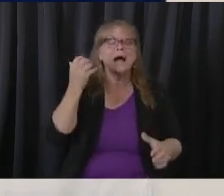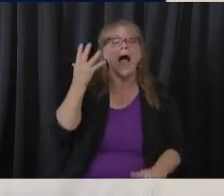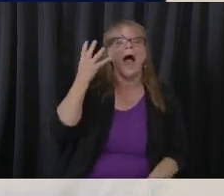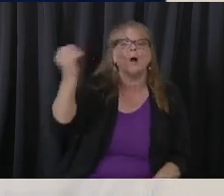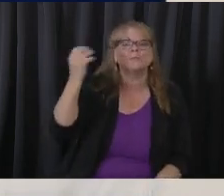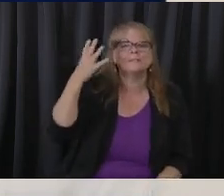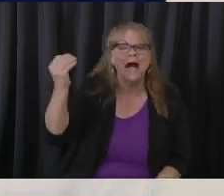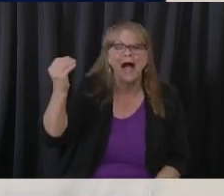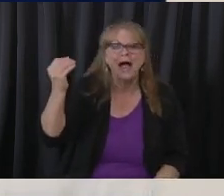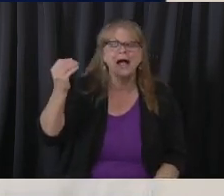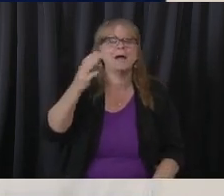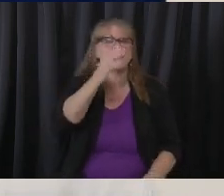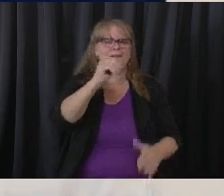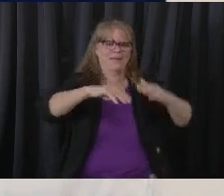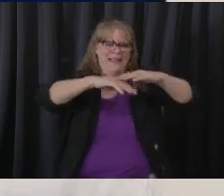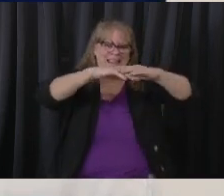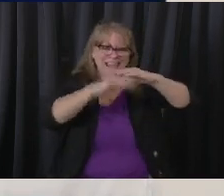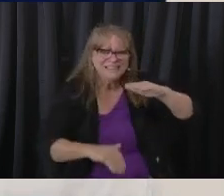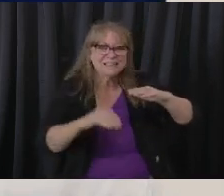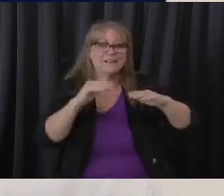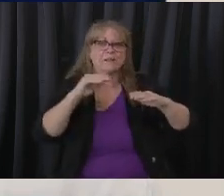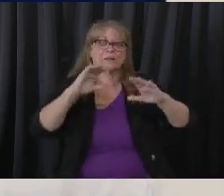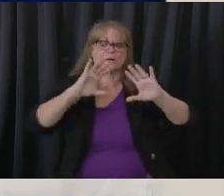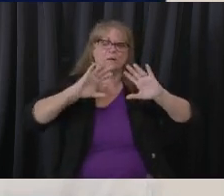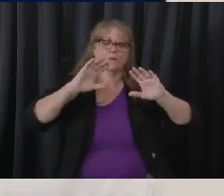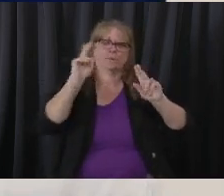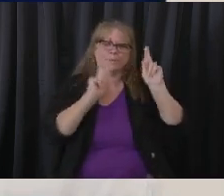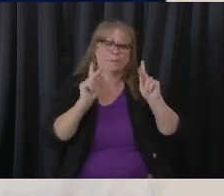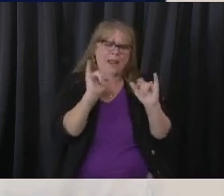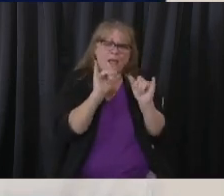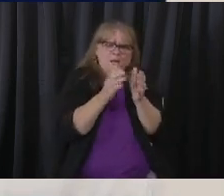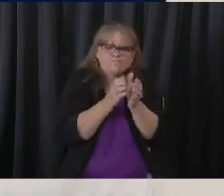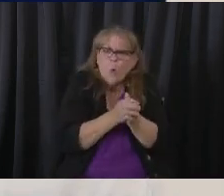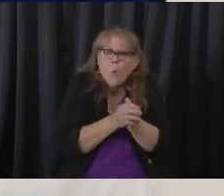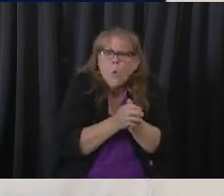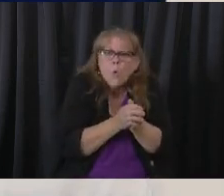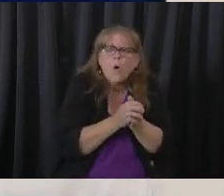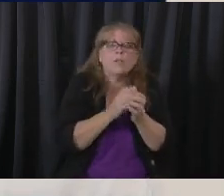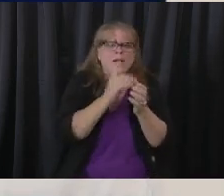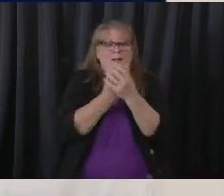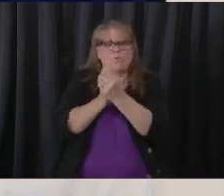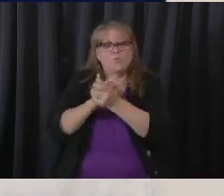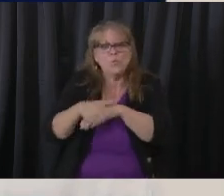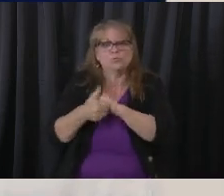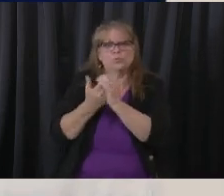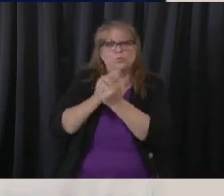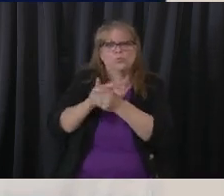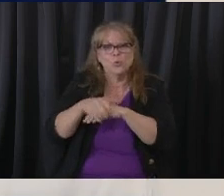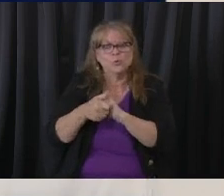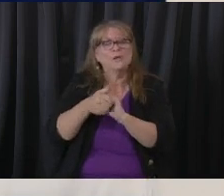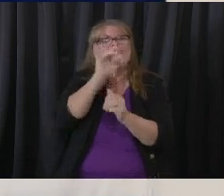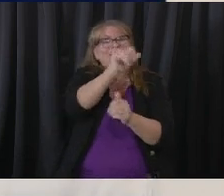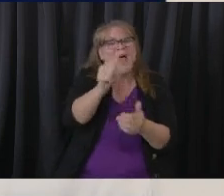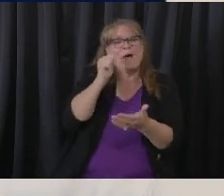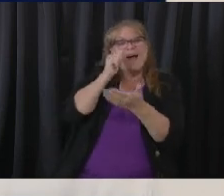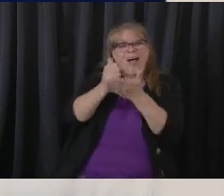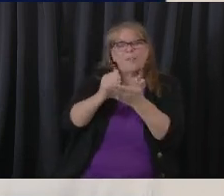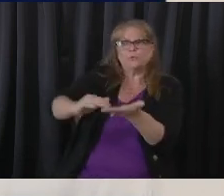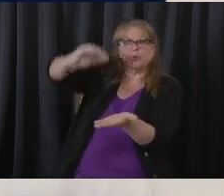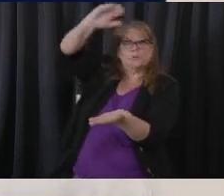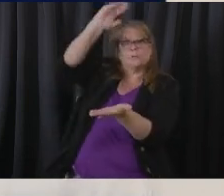these things together, it will reduce your risk of getting the virus, your risk of Spreading the virus.